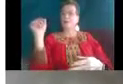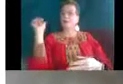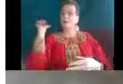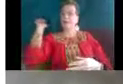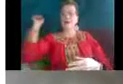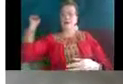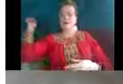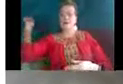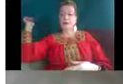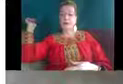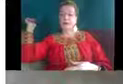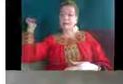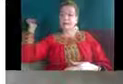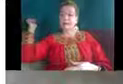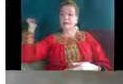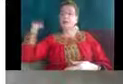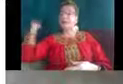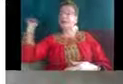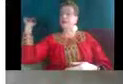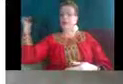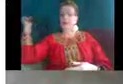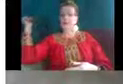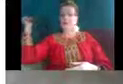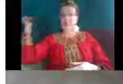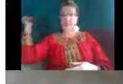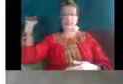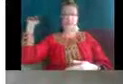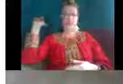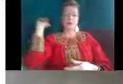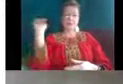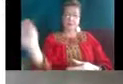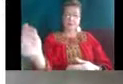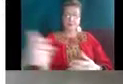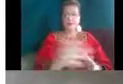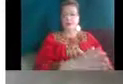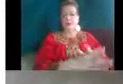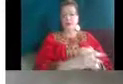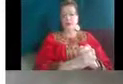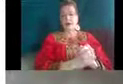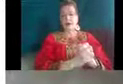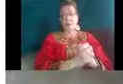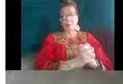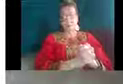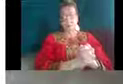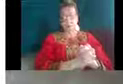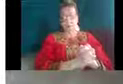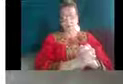remote buttons for like in the tub so that if you've fallen in the tub that you can press the button um